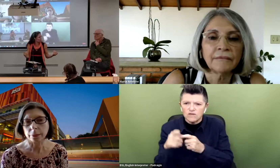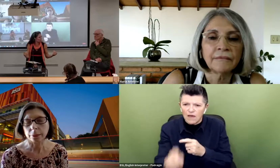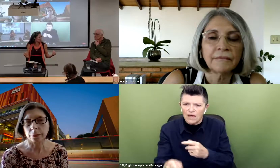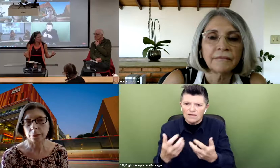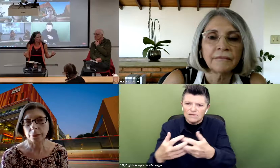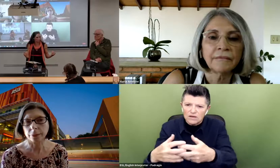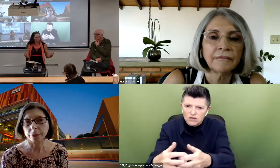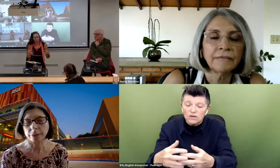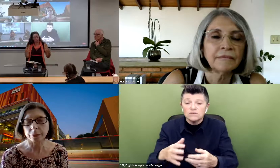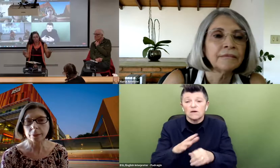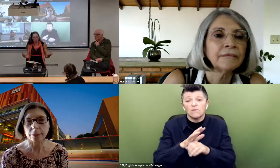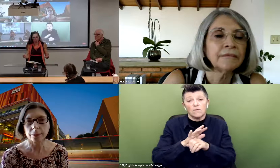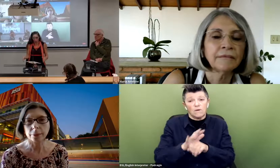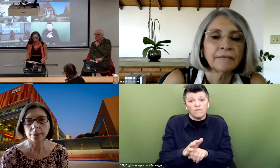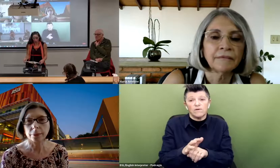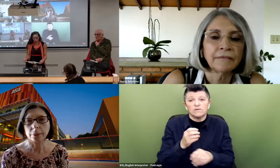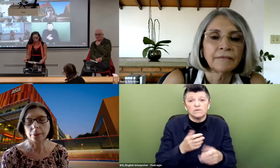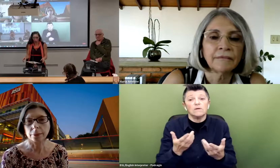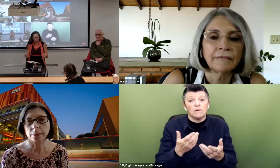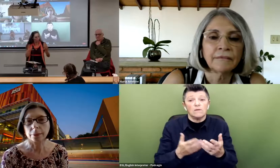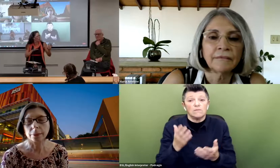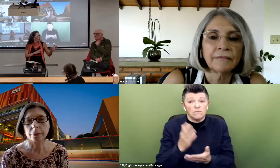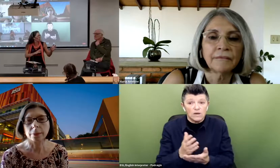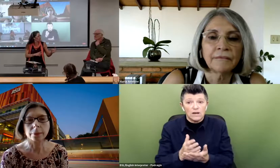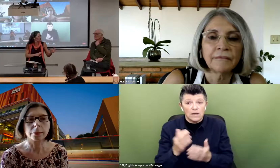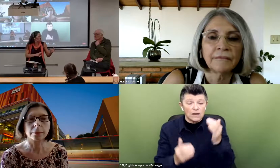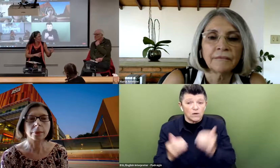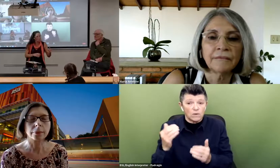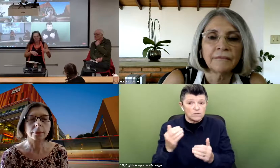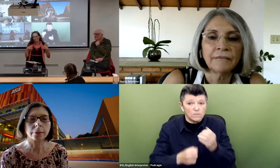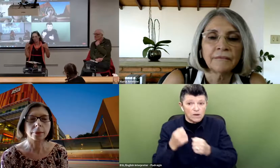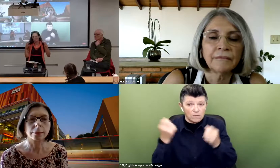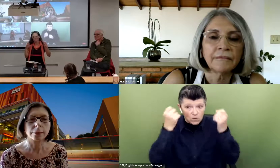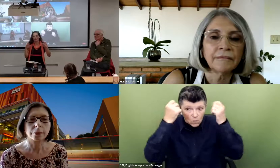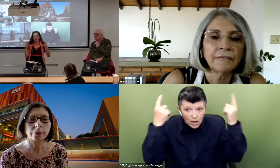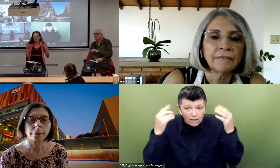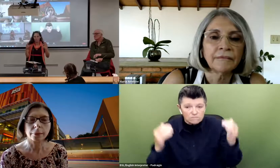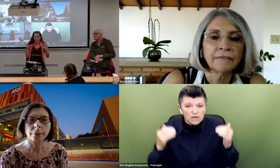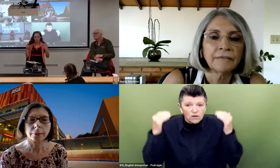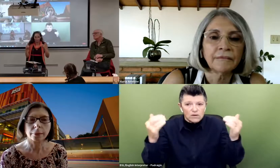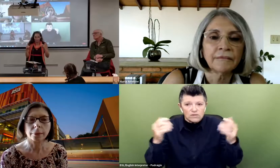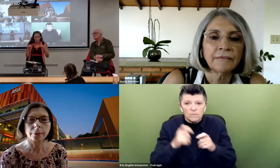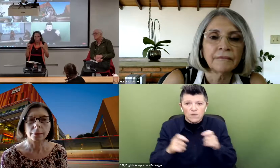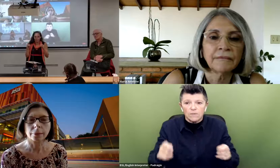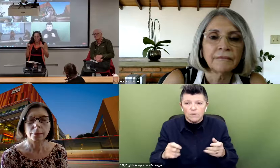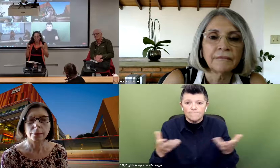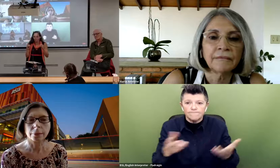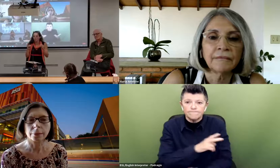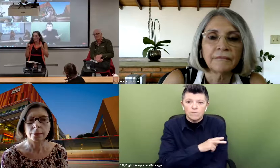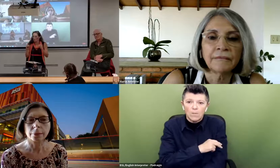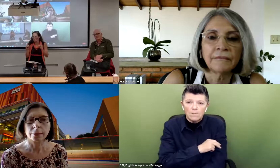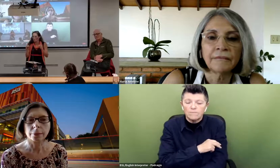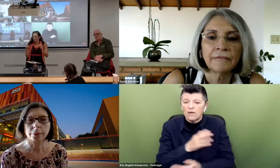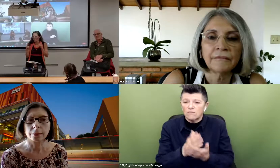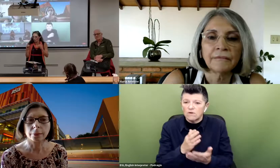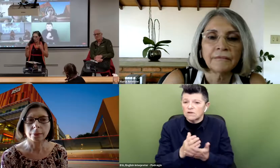COVID has made this awareness, has increased some of these inequalities where people feel a little powerless, because I think there's not enough understanding of where actually the